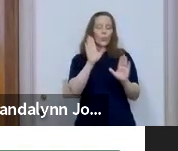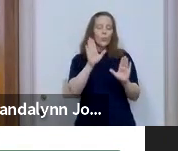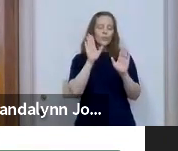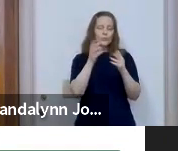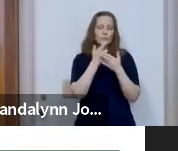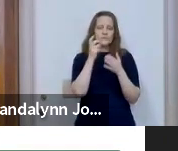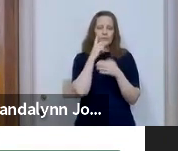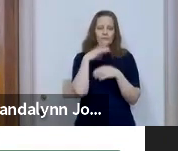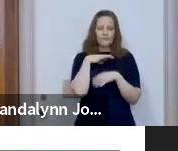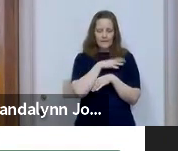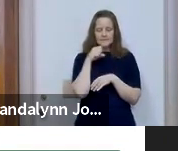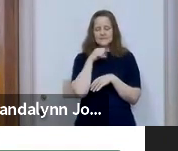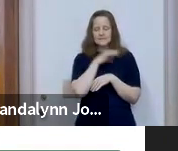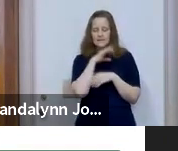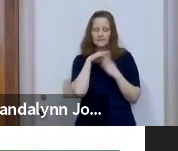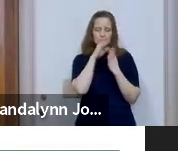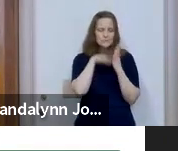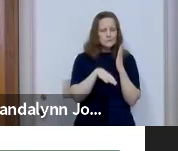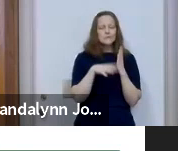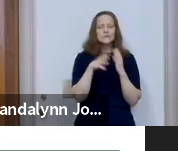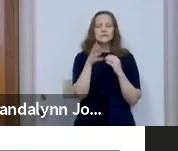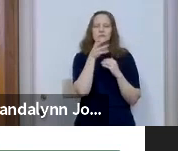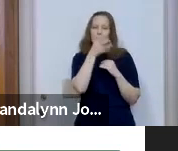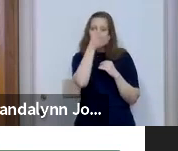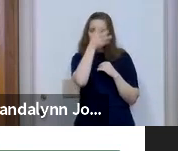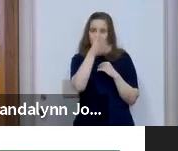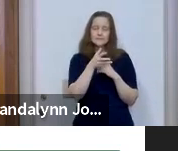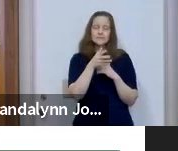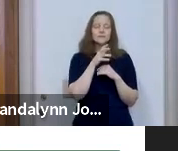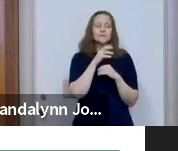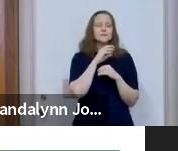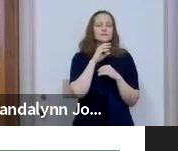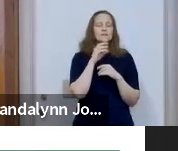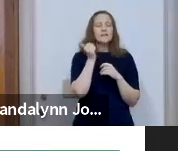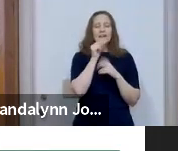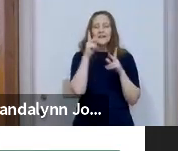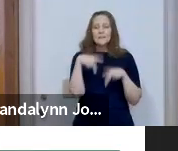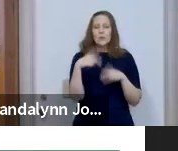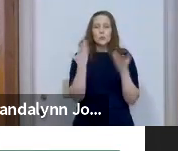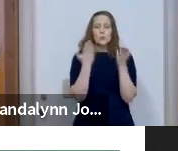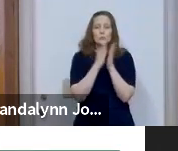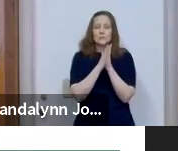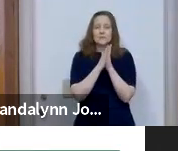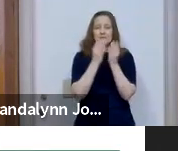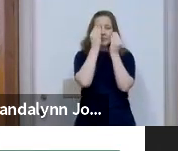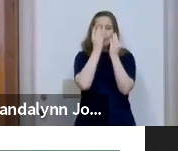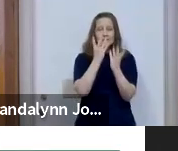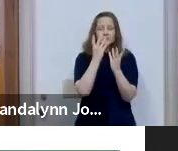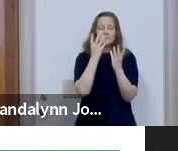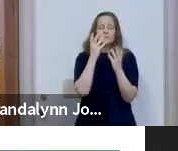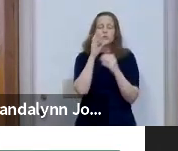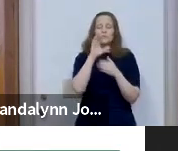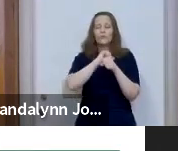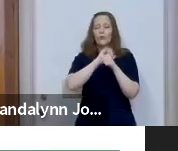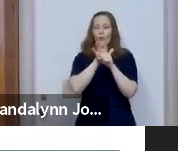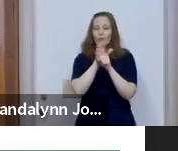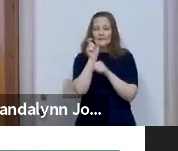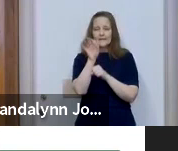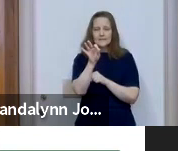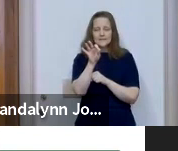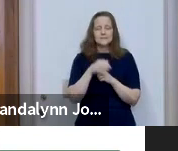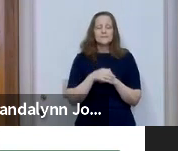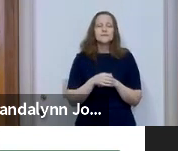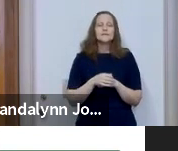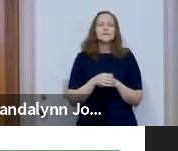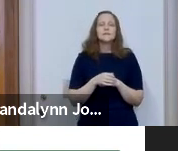faculty, staff, students, even parents, anyone who needs some information about COVID-19, and especially